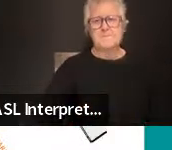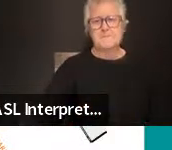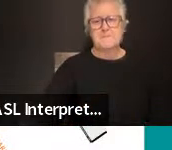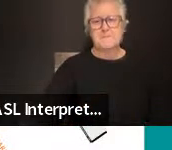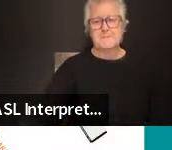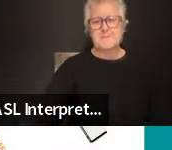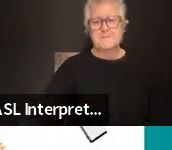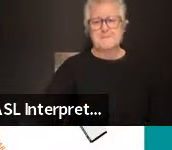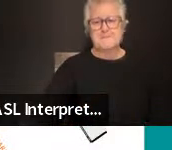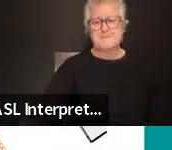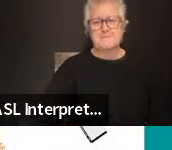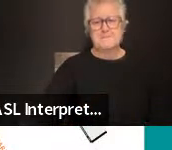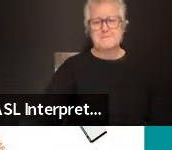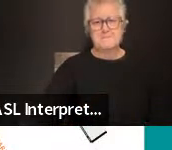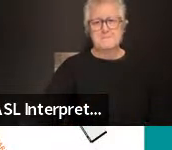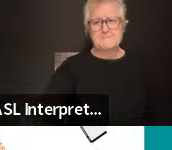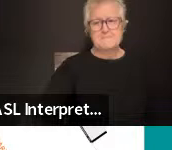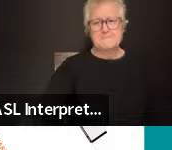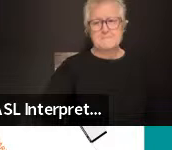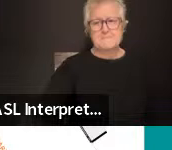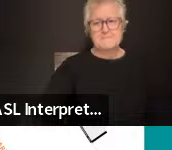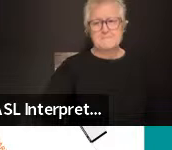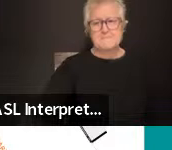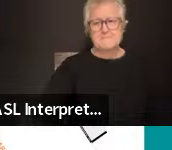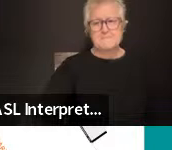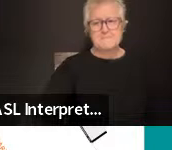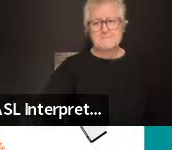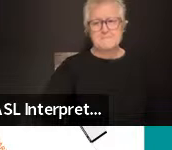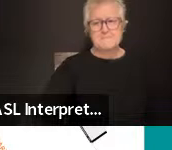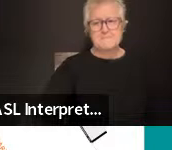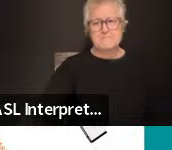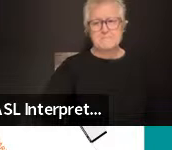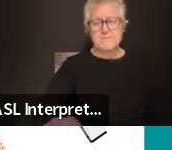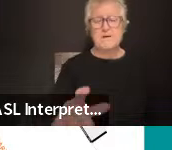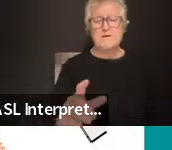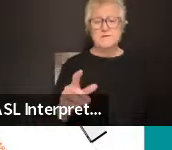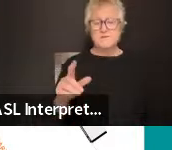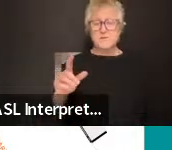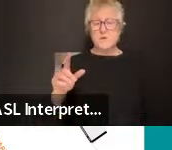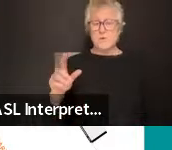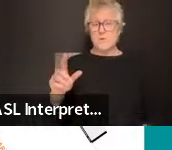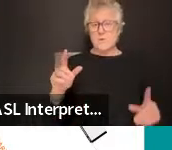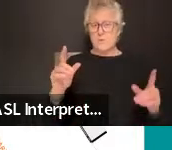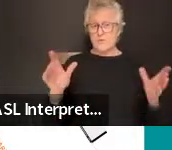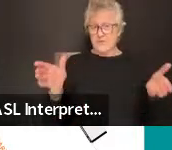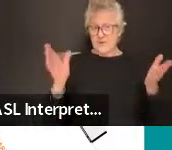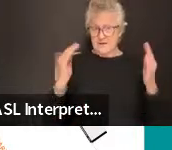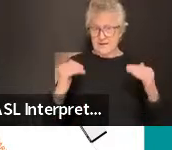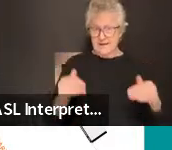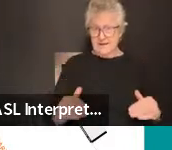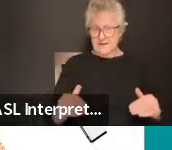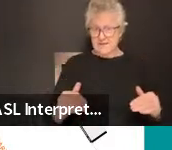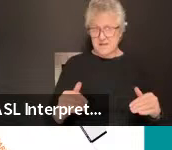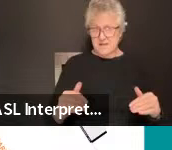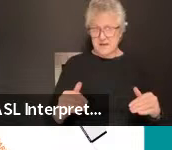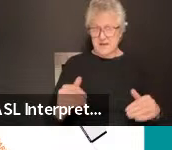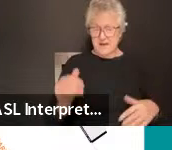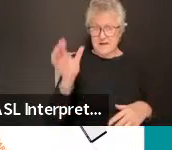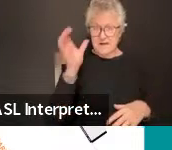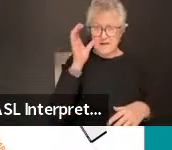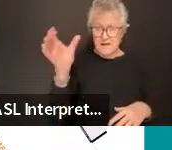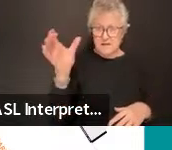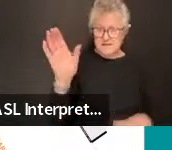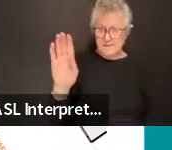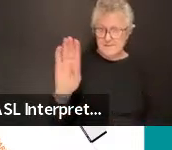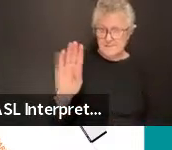So the next slide, concept B. So this is in the same location, but it's a